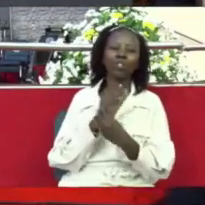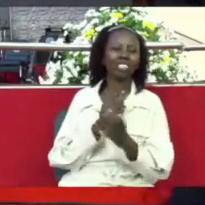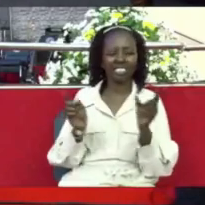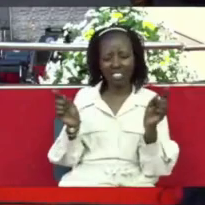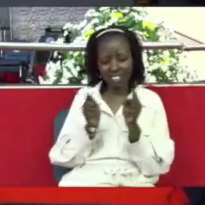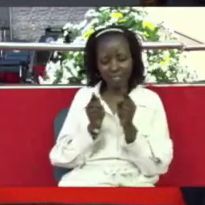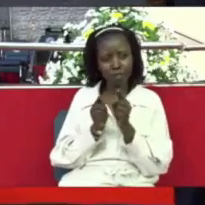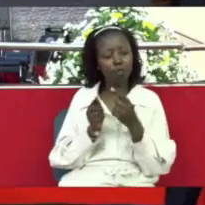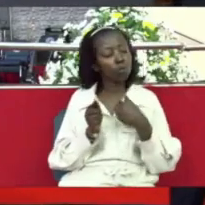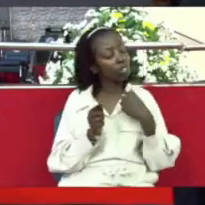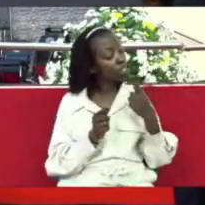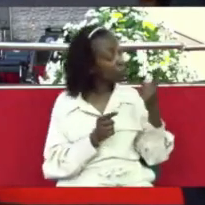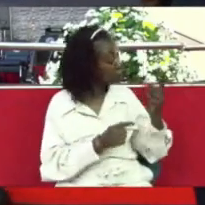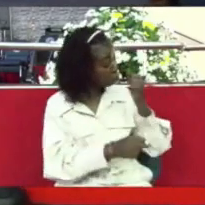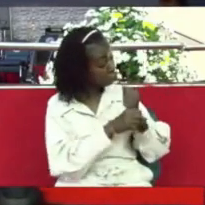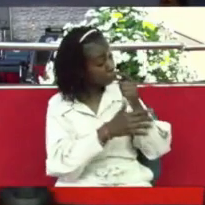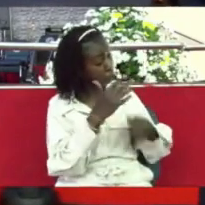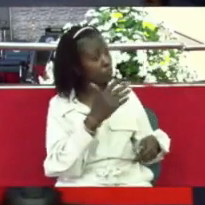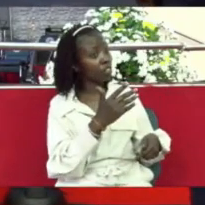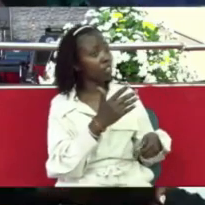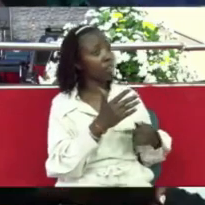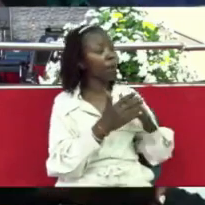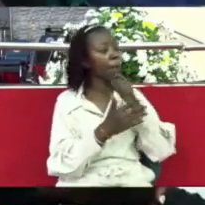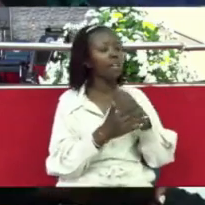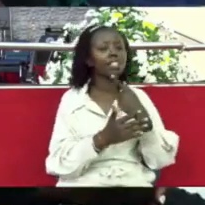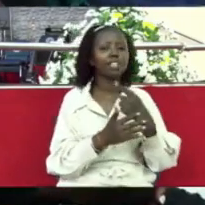So I said, well, what are you going to do? He says, I'm giving it all.